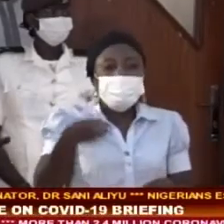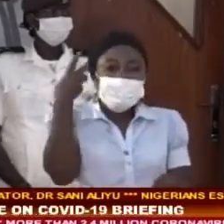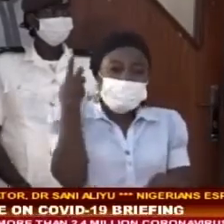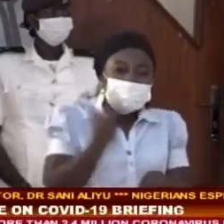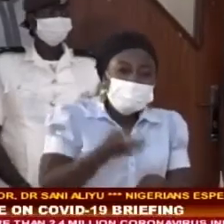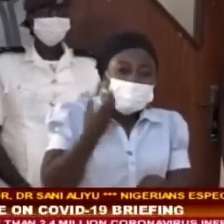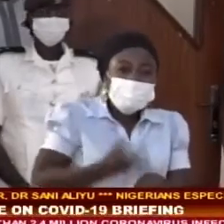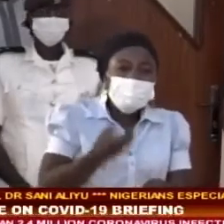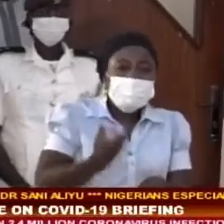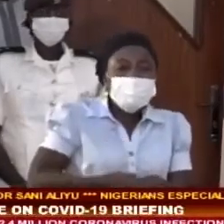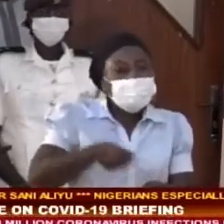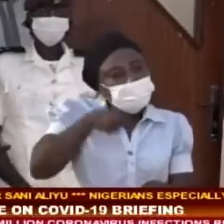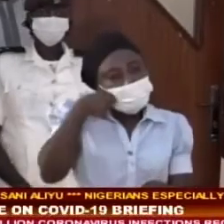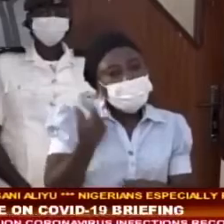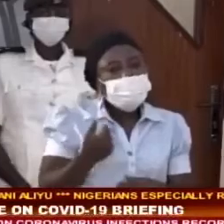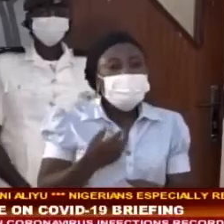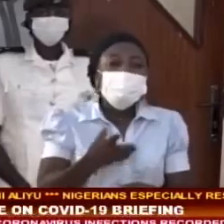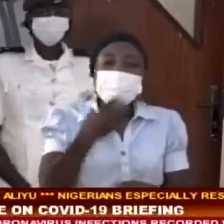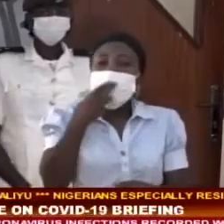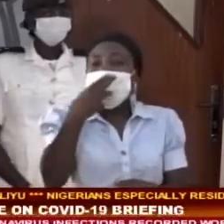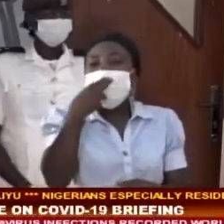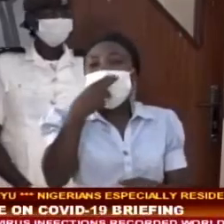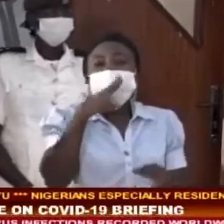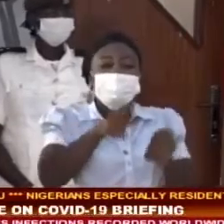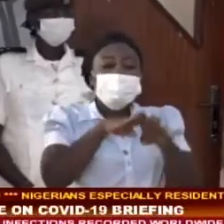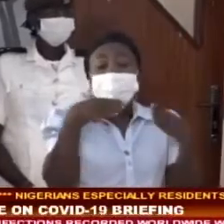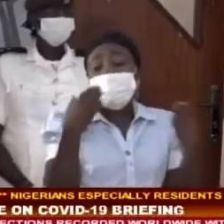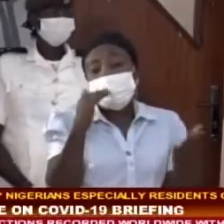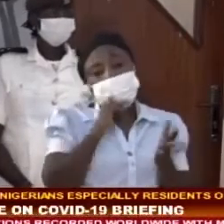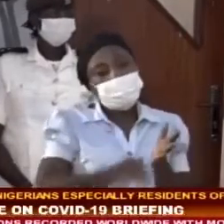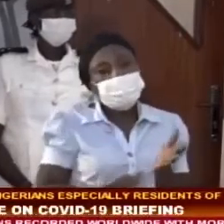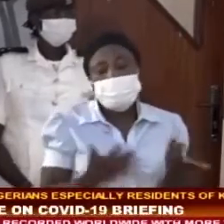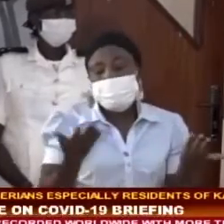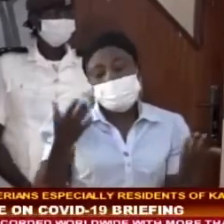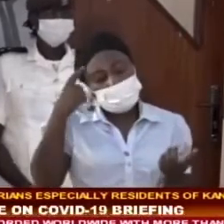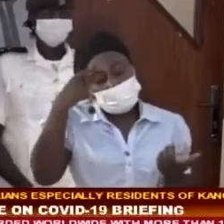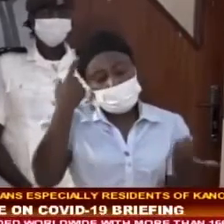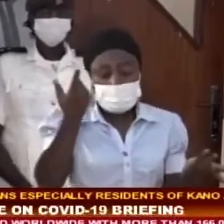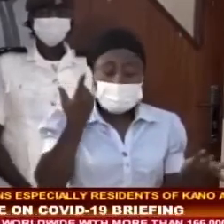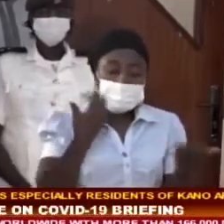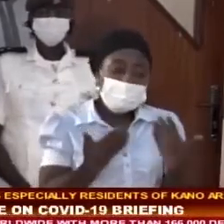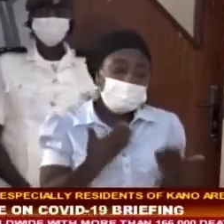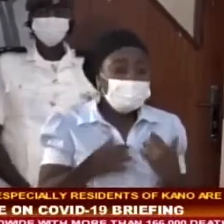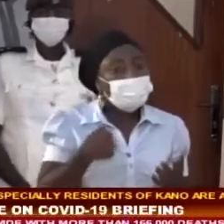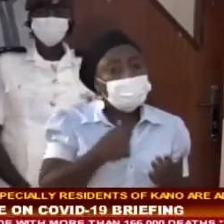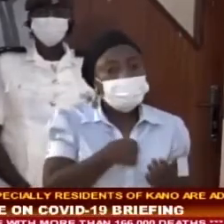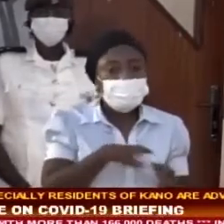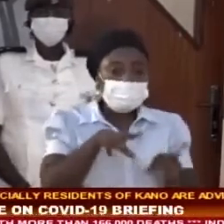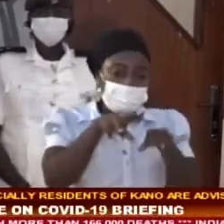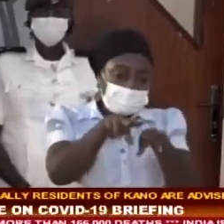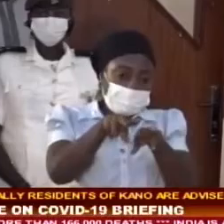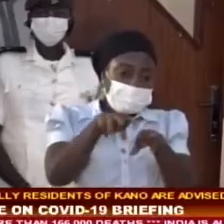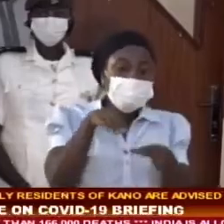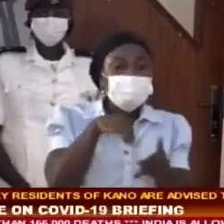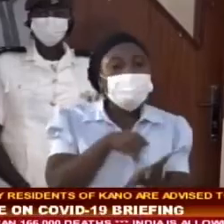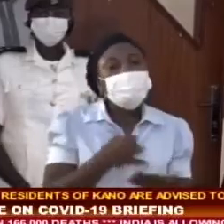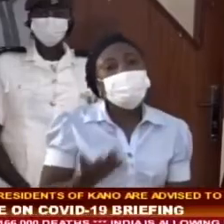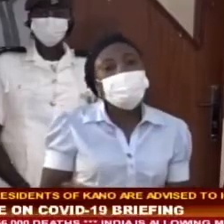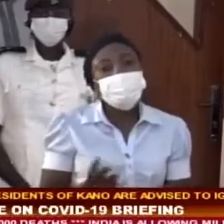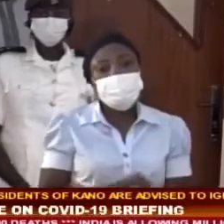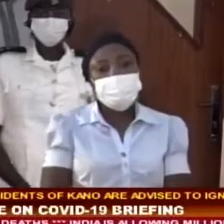you see a lot of them smoking it openly. So I think that one is something that we need to pay attention.